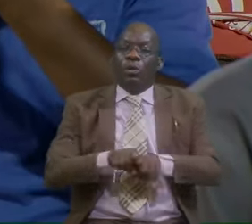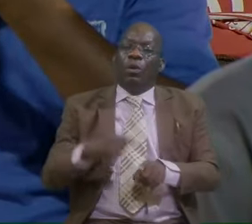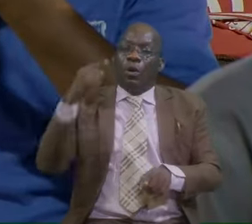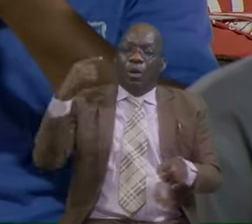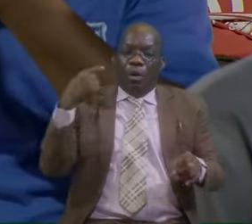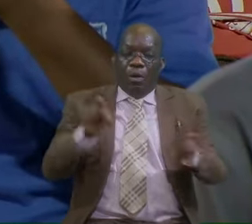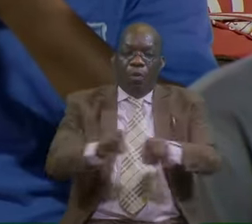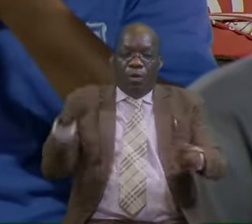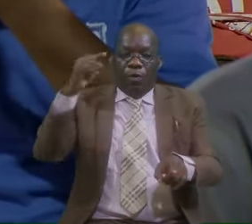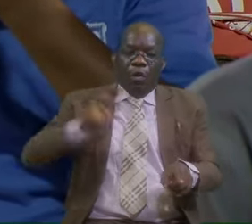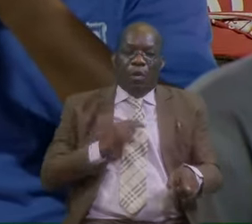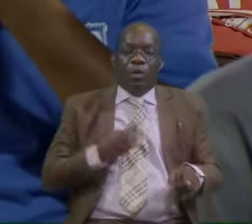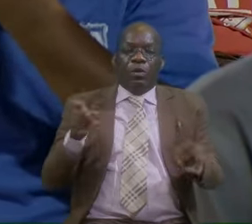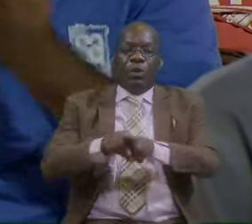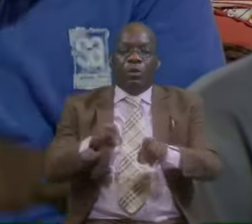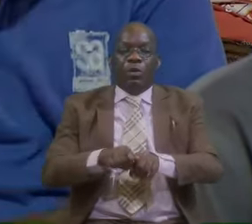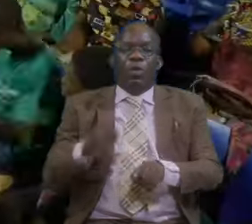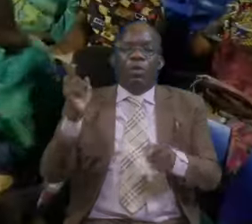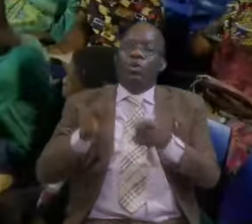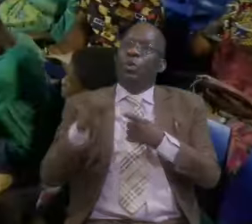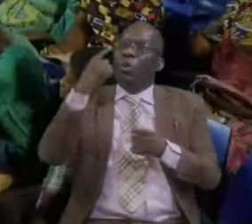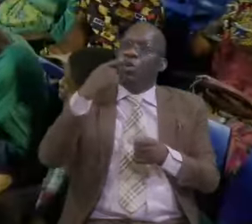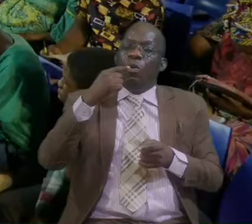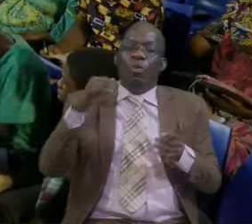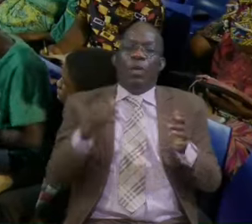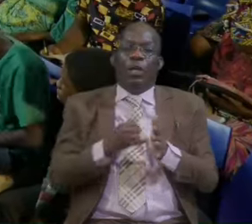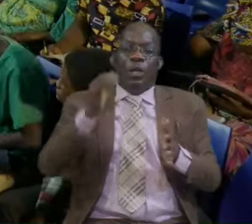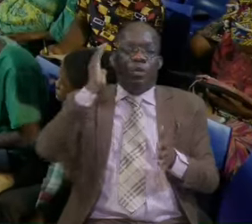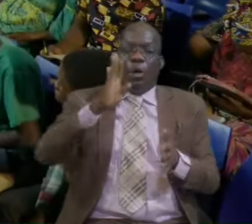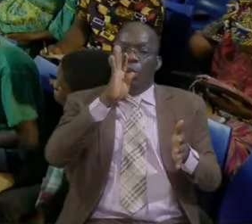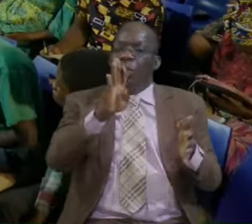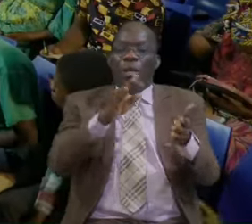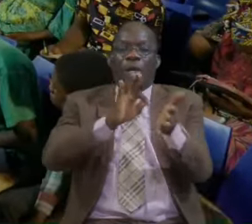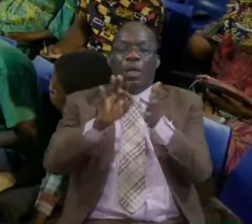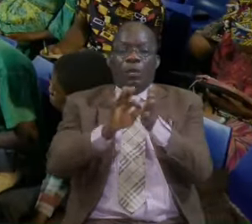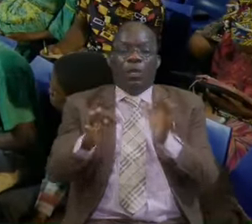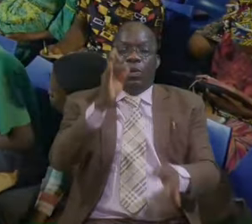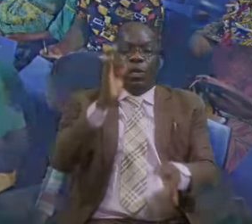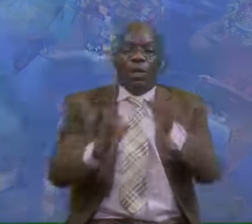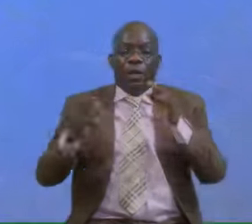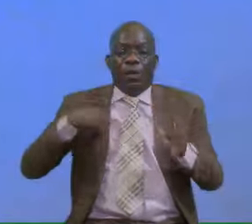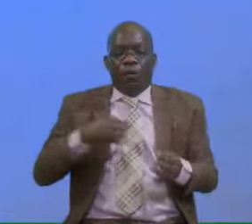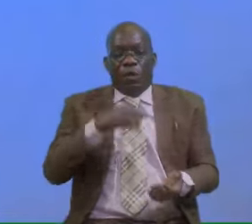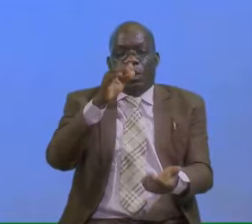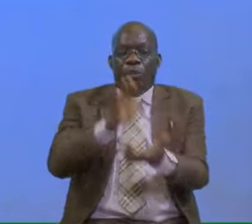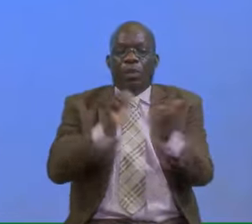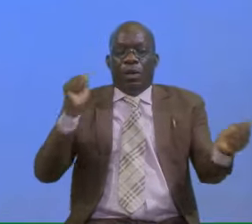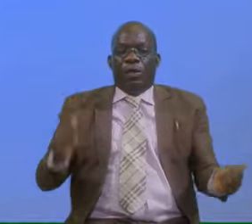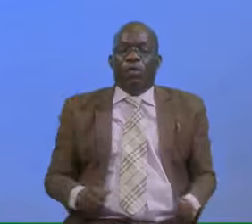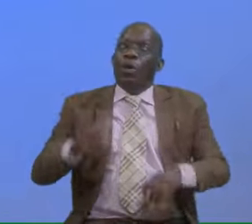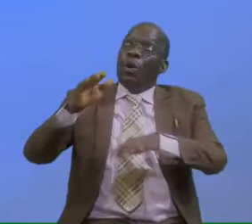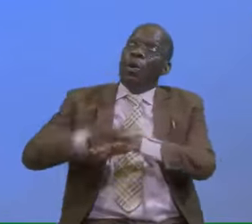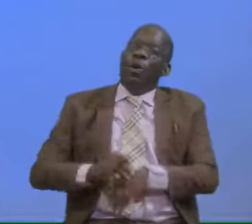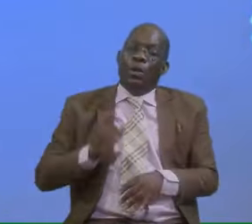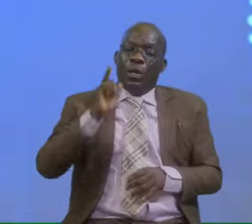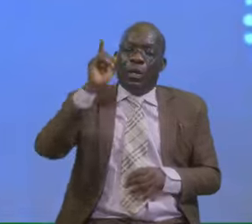but for us also to whom it shall be imputed, if we believe on him